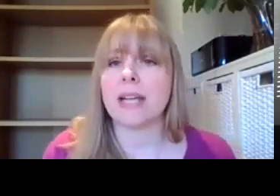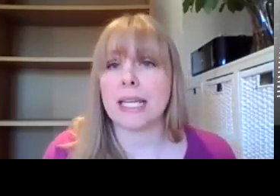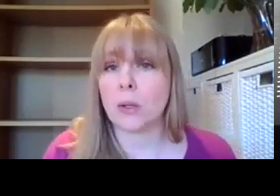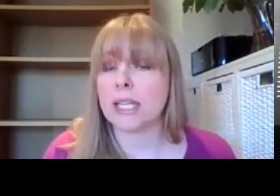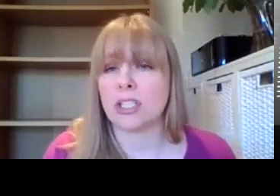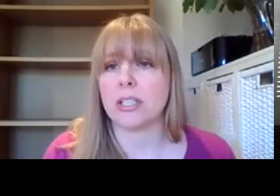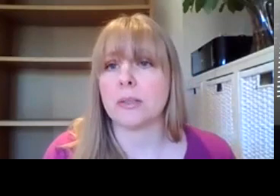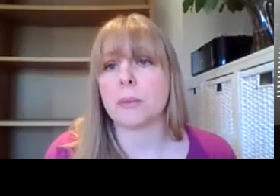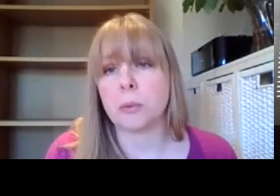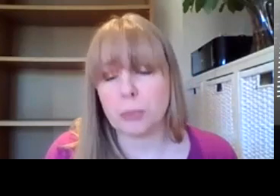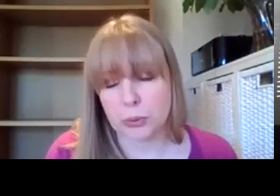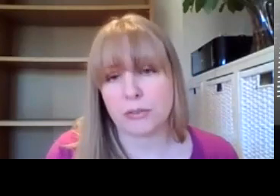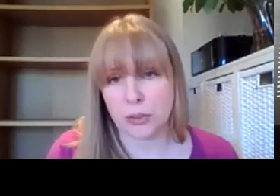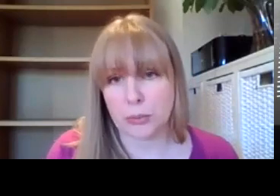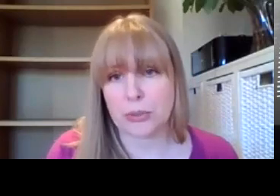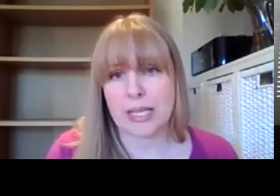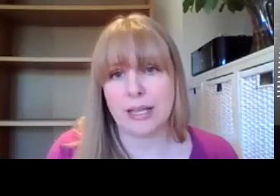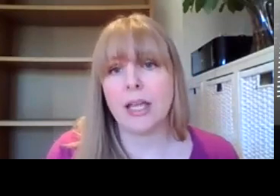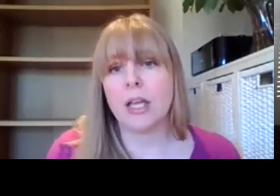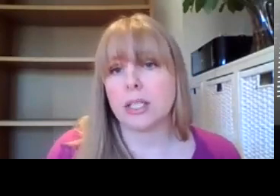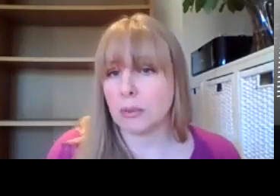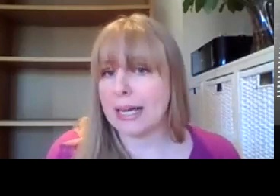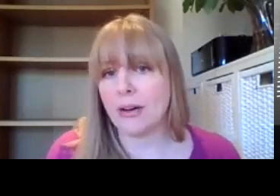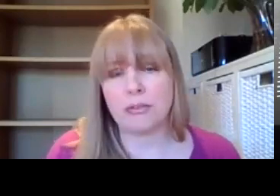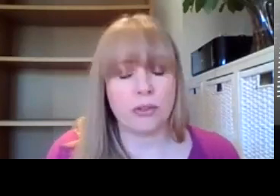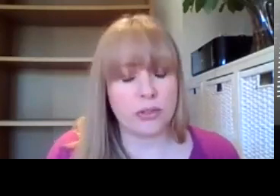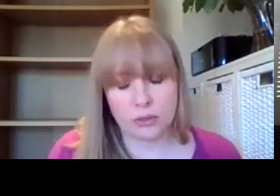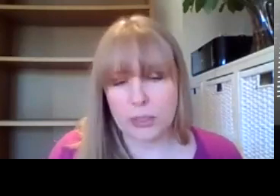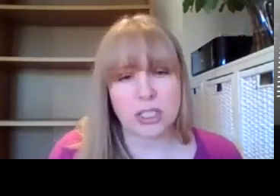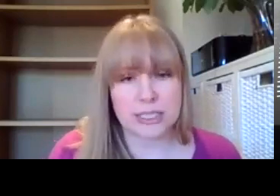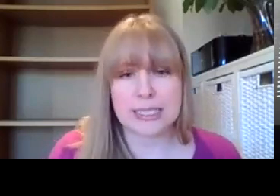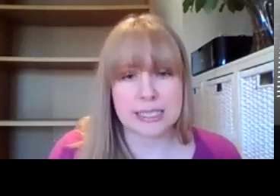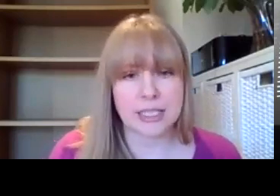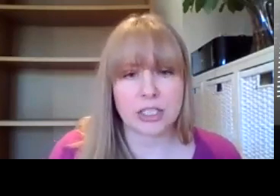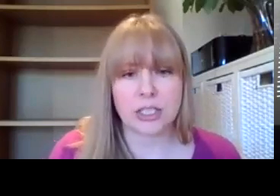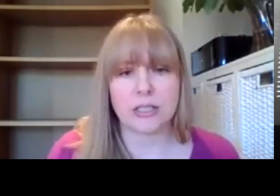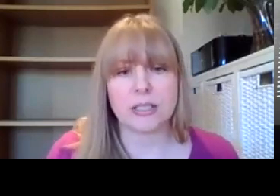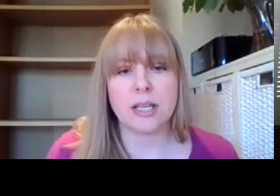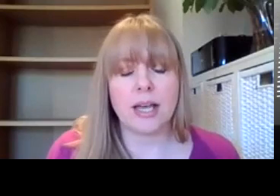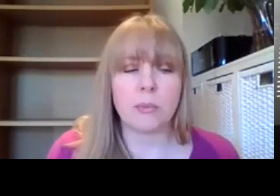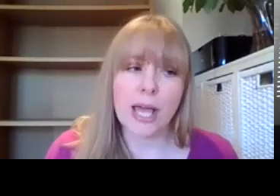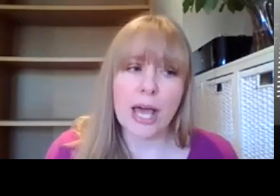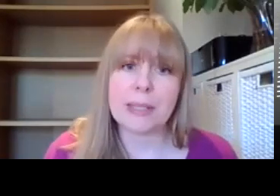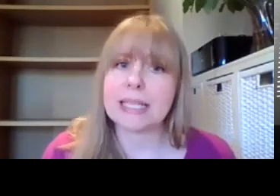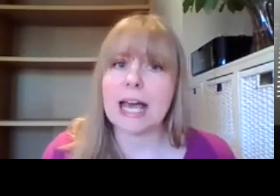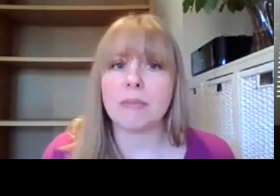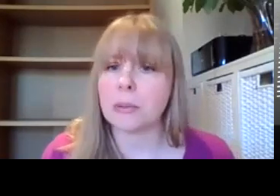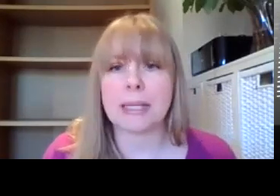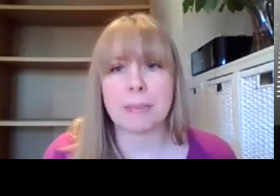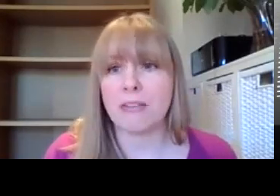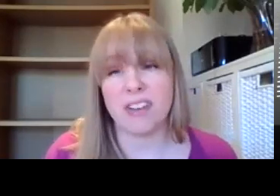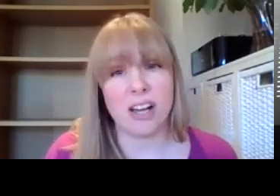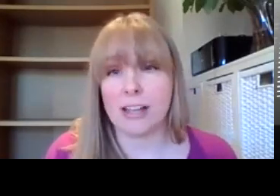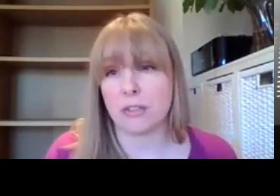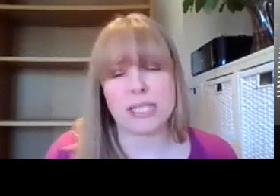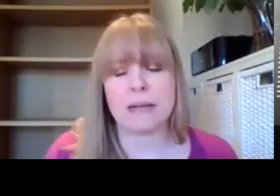However, if there are any questions, we will pause the recording to allow for the questions and discussions. And we're hoping to have